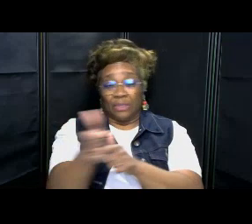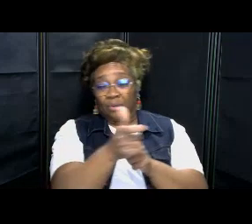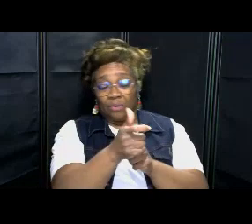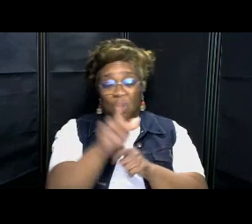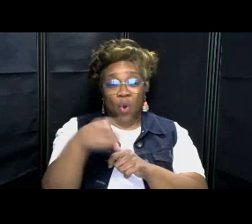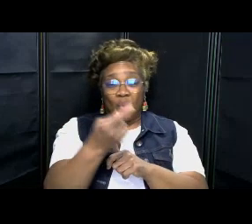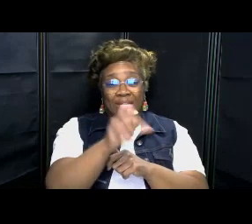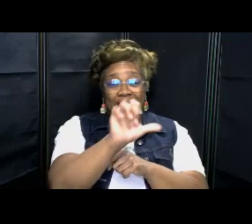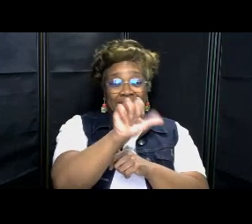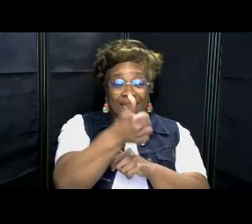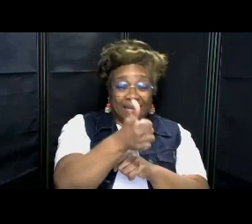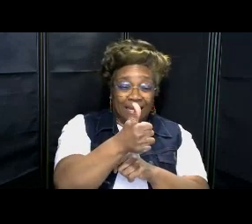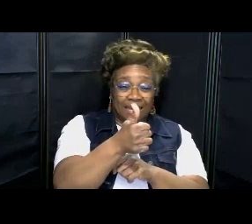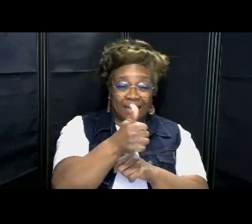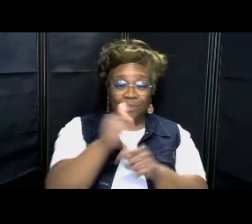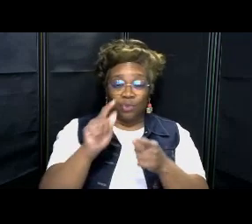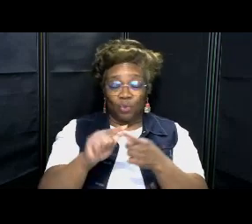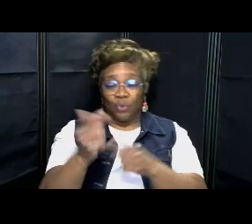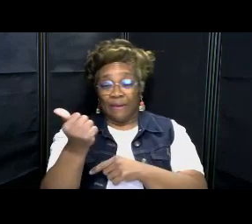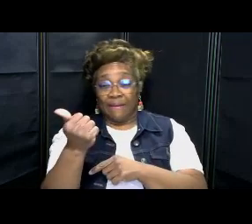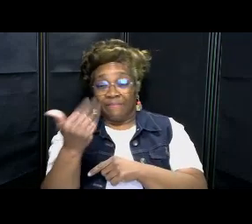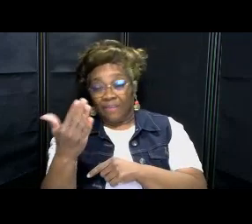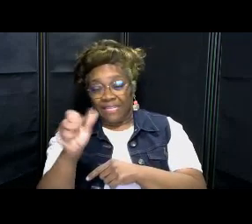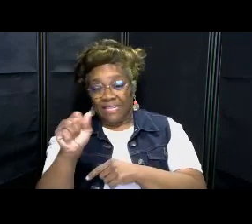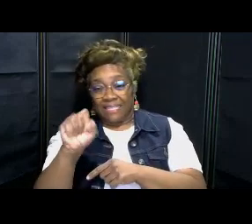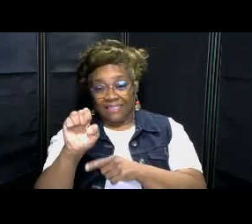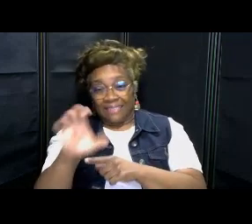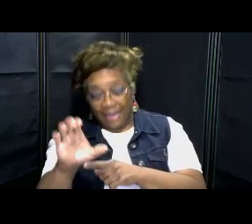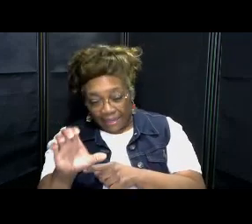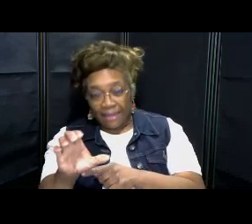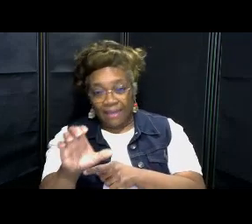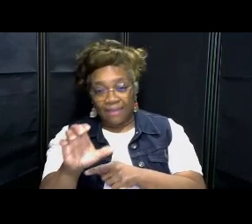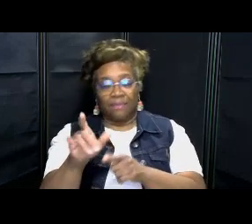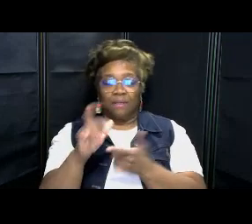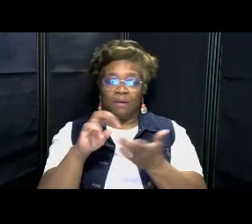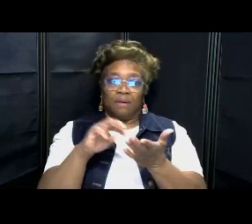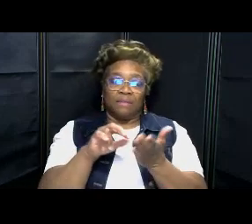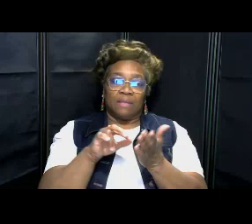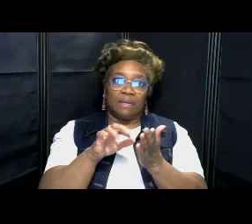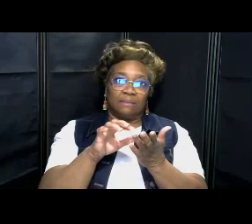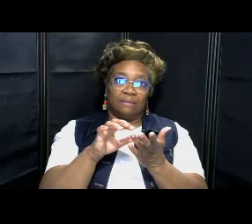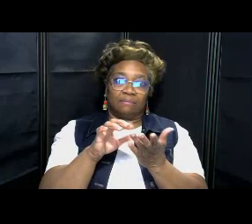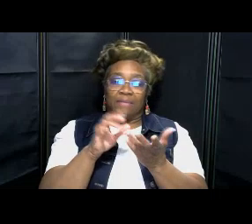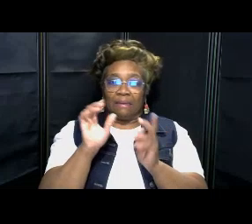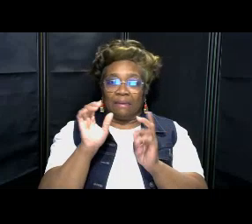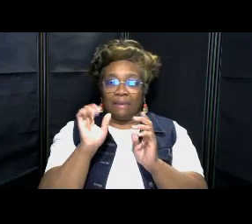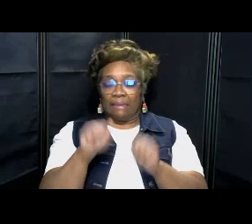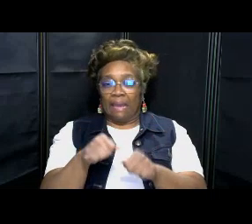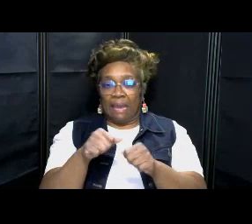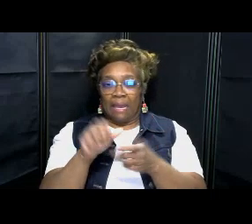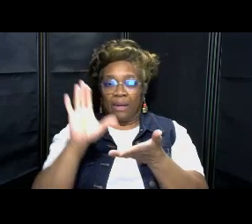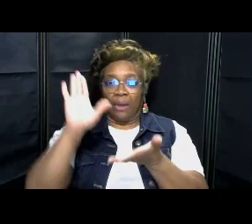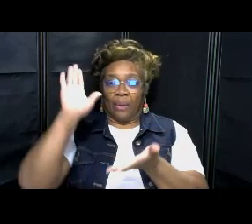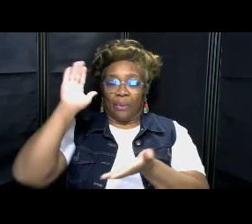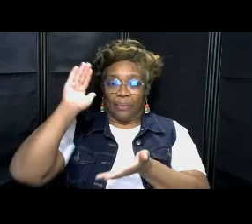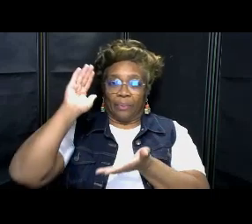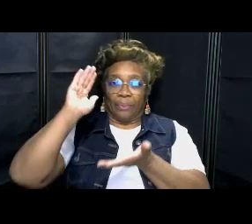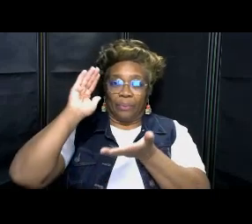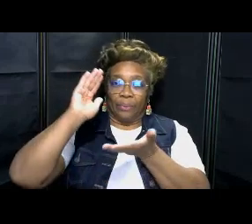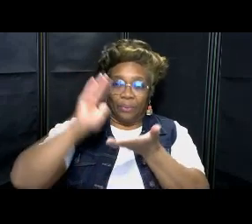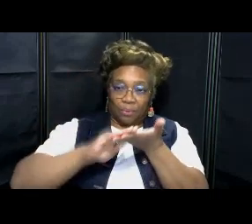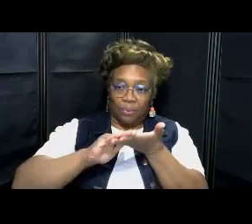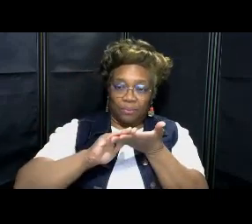of extinguishing power. So you're talking 1, 1,000, 2, 1,000, 3, 1,000. 10 seconds later, it could be empty. So again, your